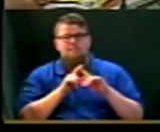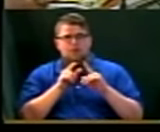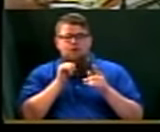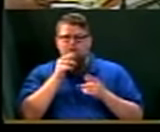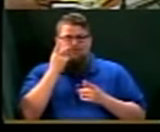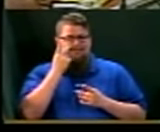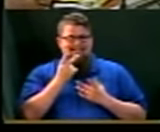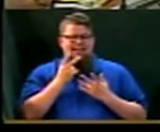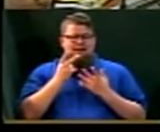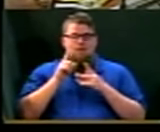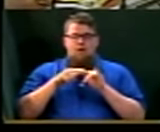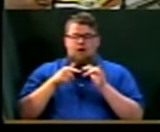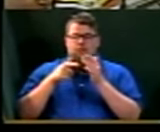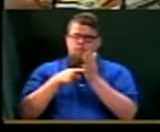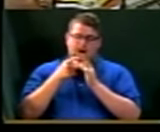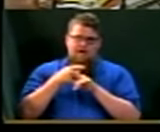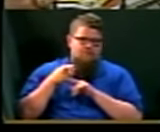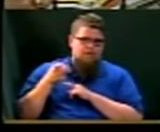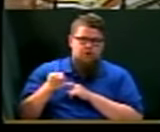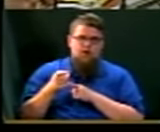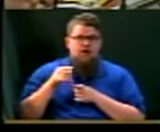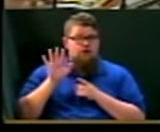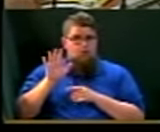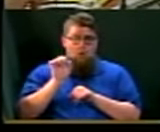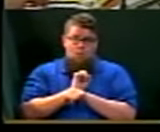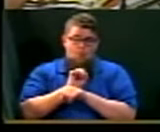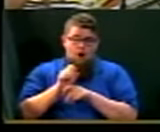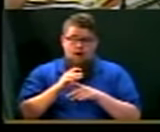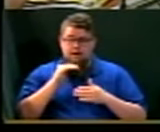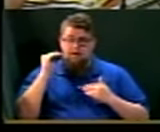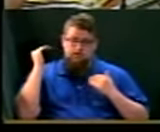you. And the amount of work you do,